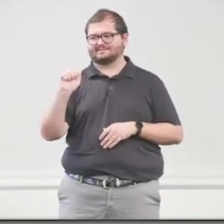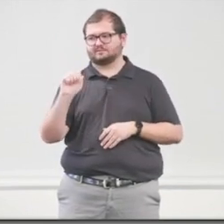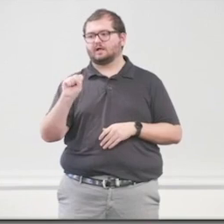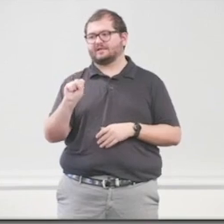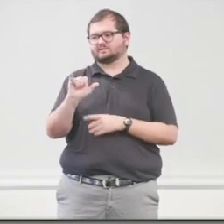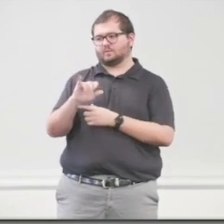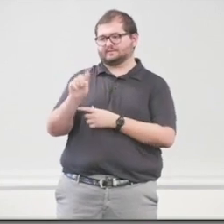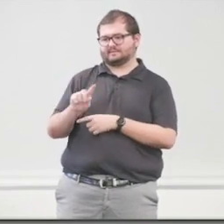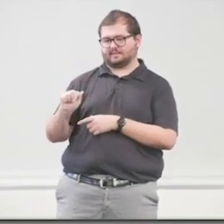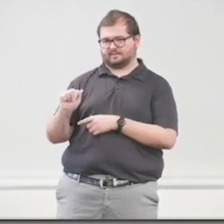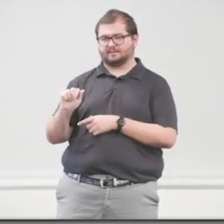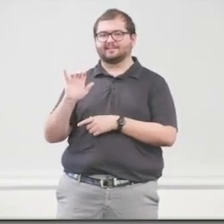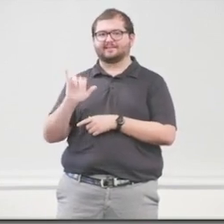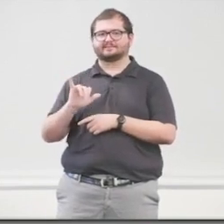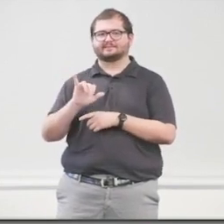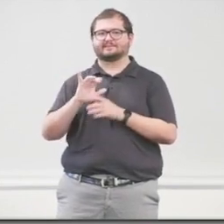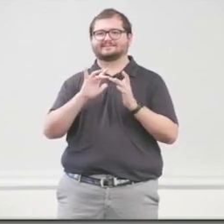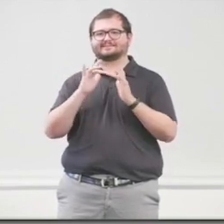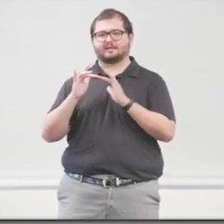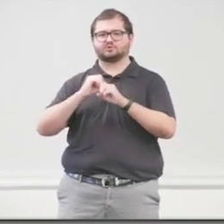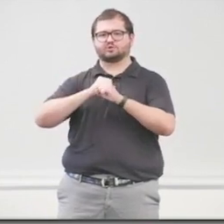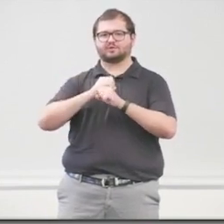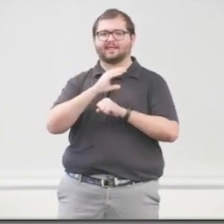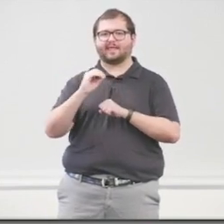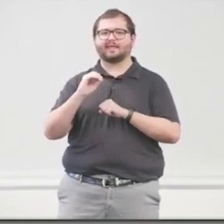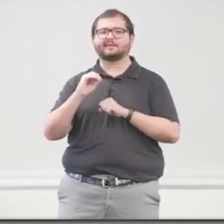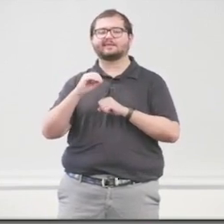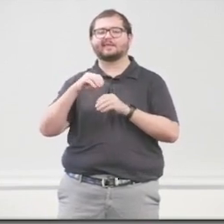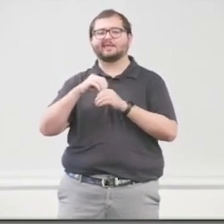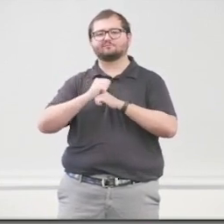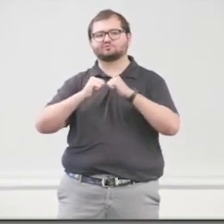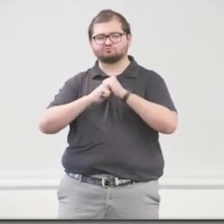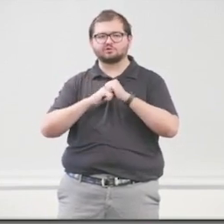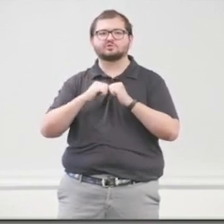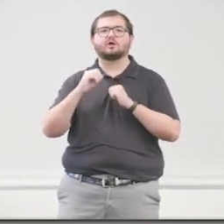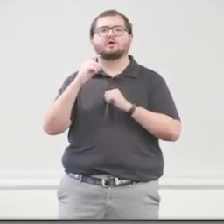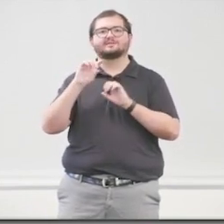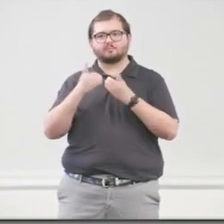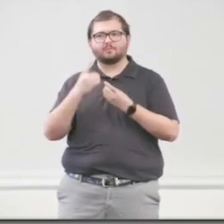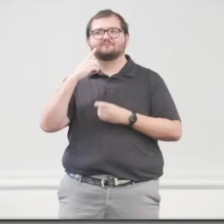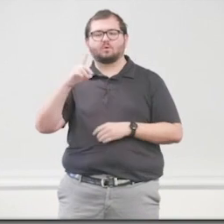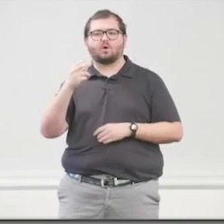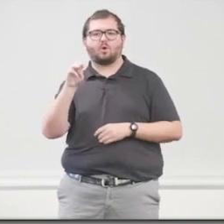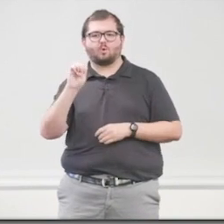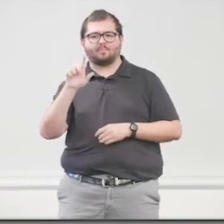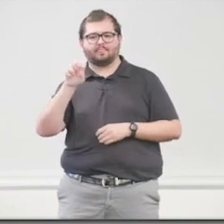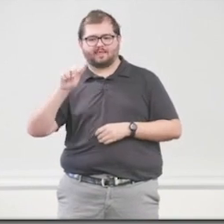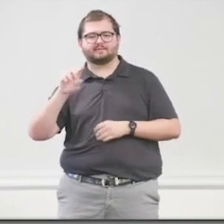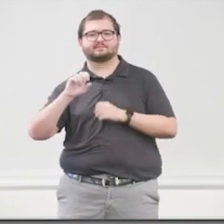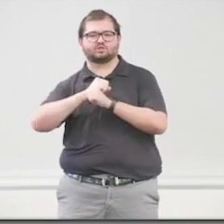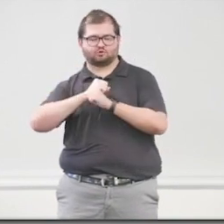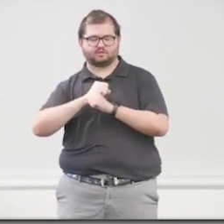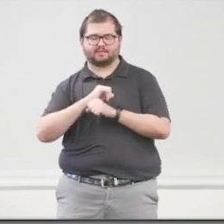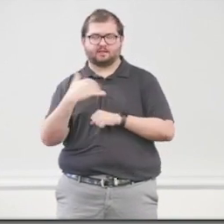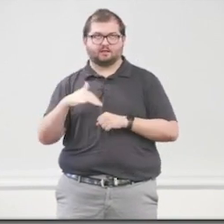the Cybersecurity and Infrastructure Security Agency of the Department of Homeland Security. That's a mouthful. And I